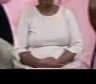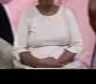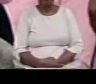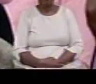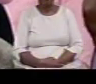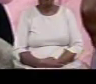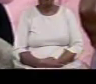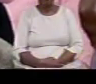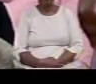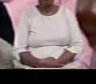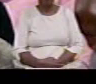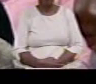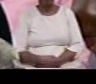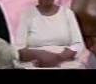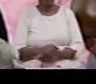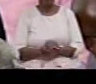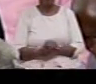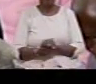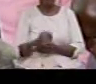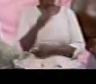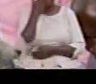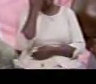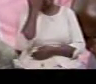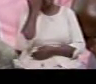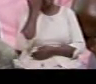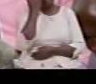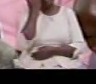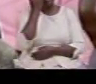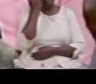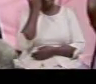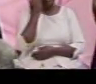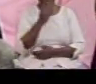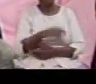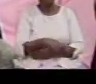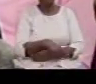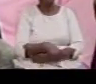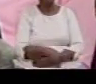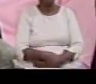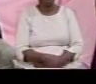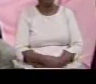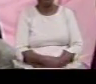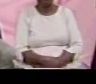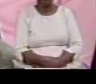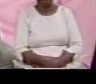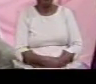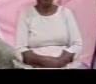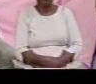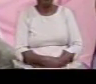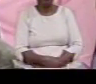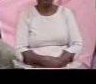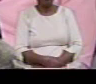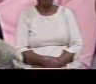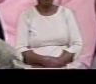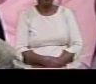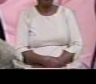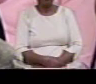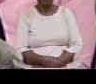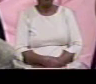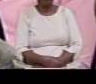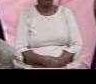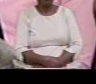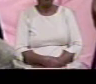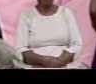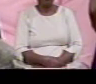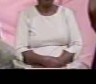has the plague 7 days. And the priest shall look on him the seventh day, and behold, if the plague in his side be at the stay, and the plague spread not in the skin, then the priest shall shut him